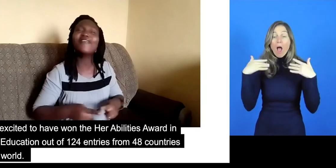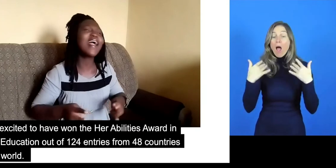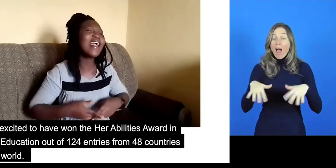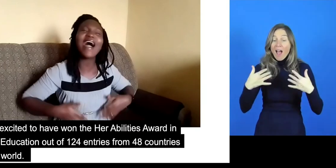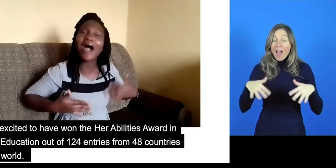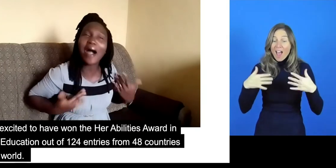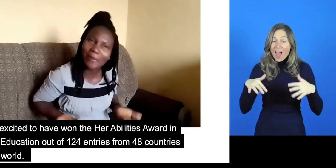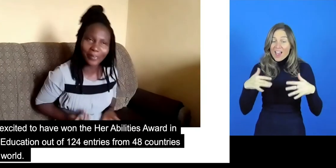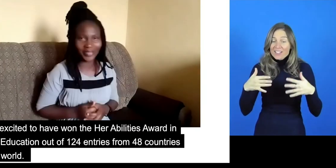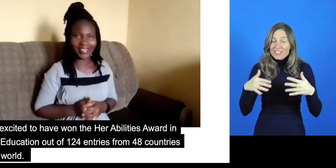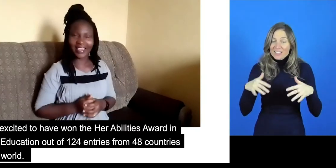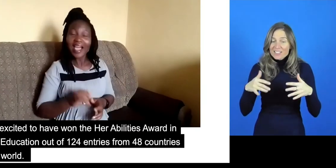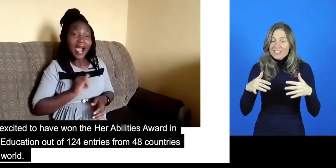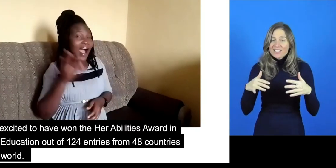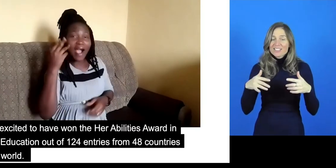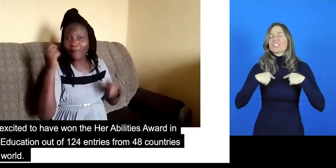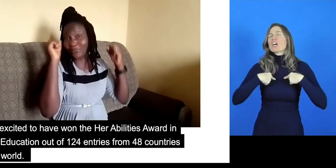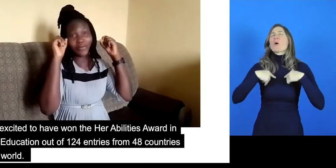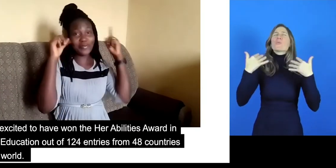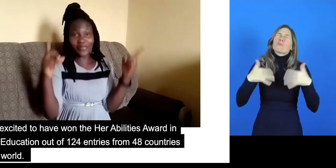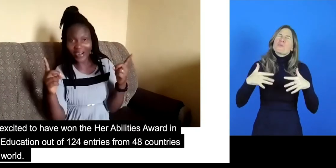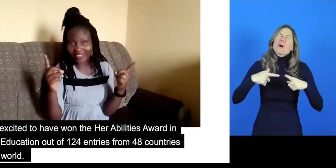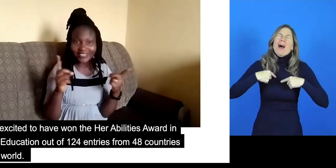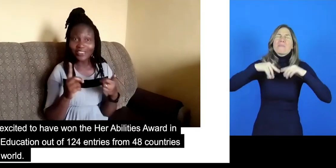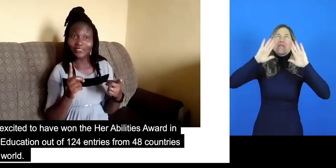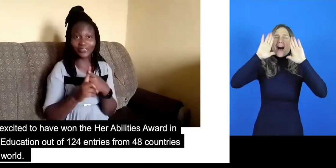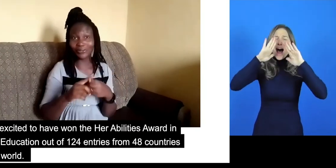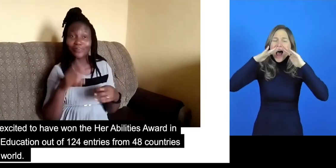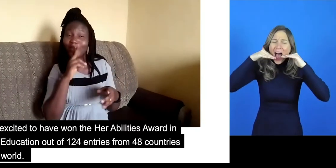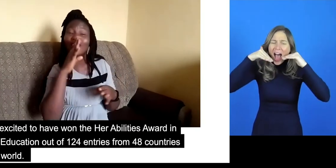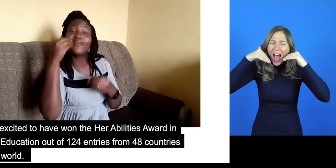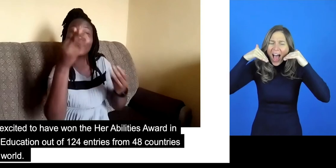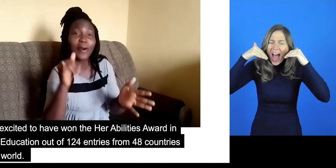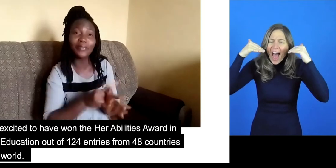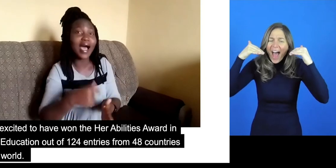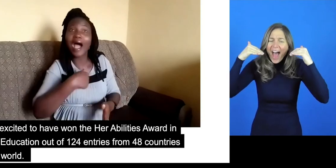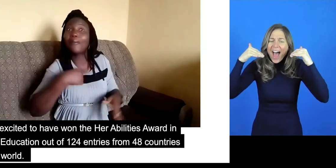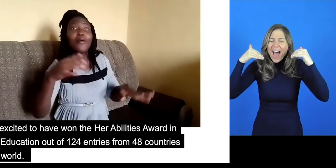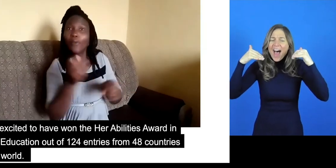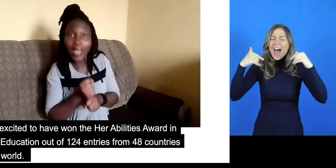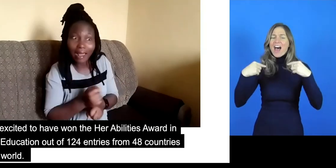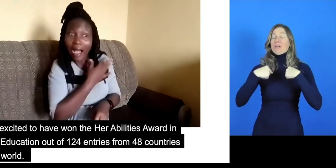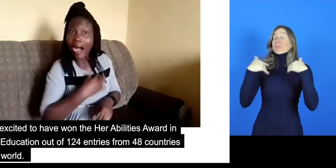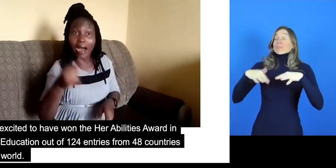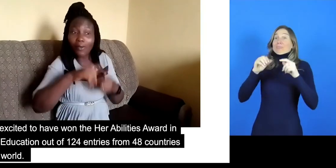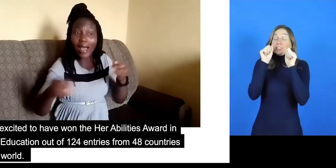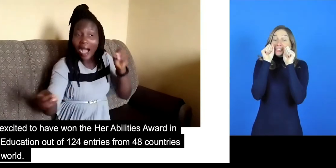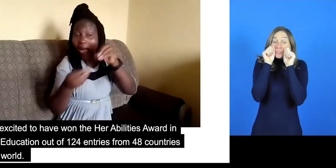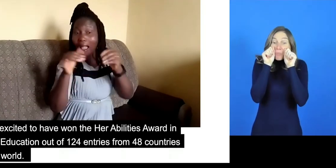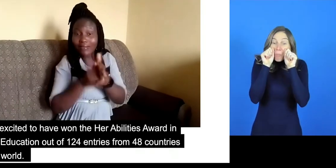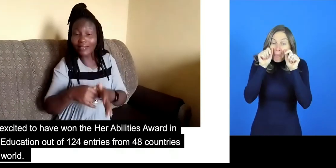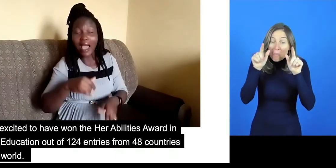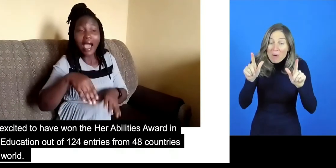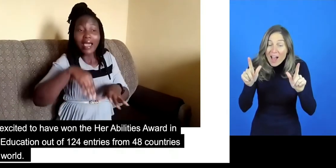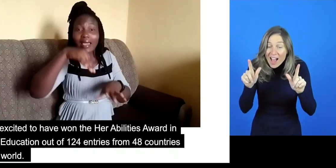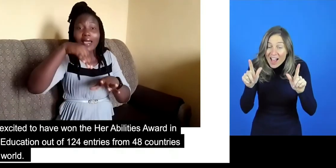very, very happy. I was surprised to be from the moon. And where